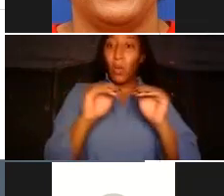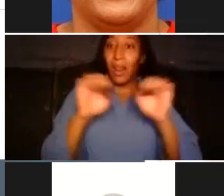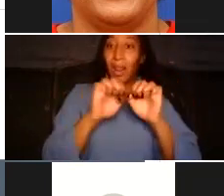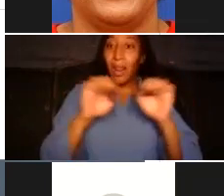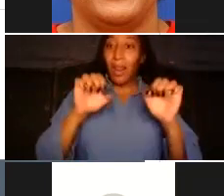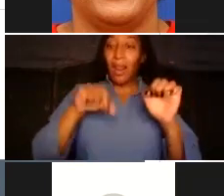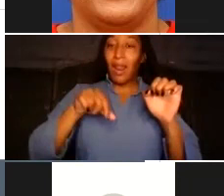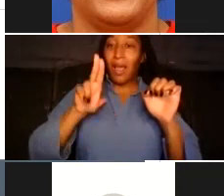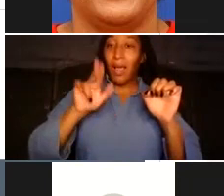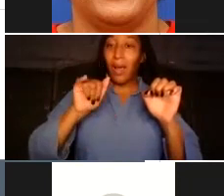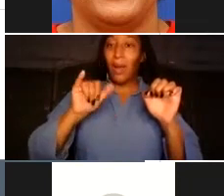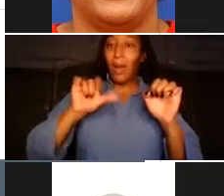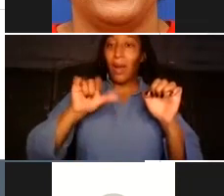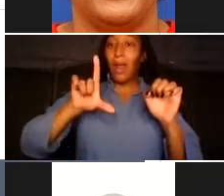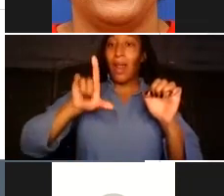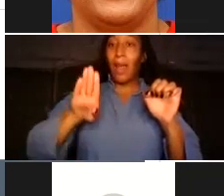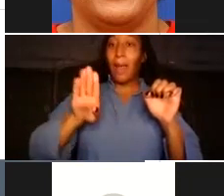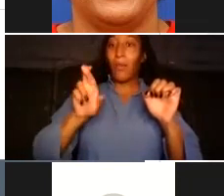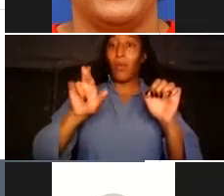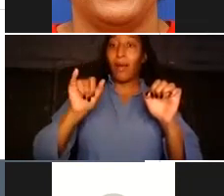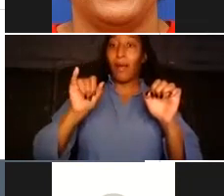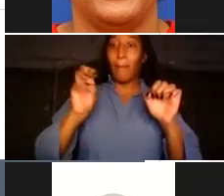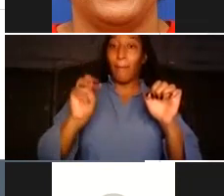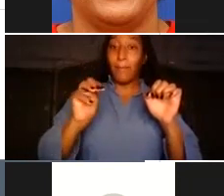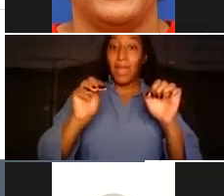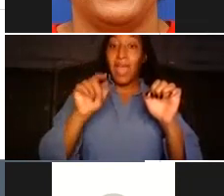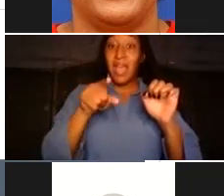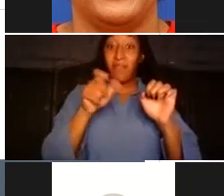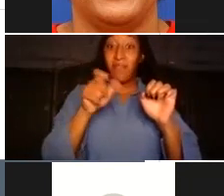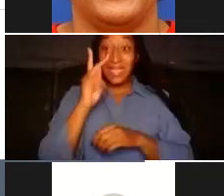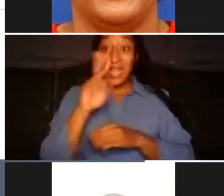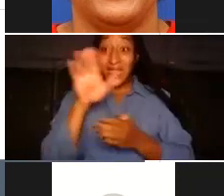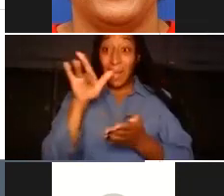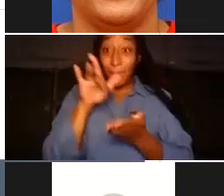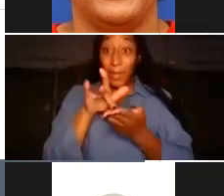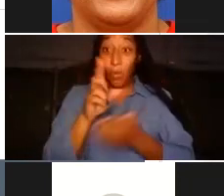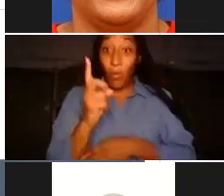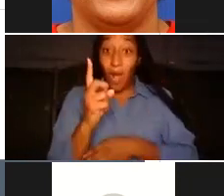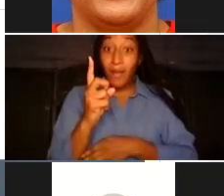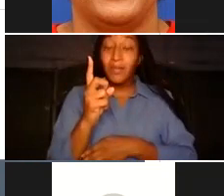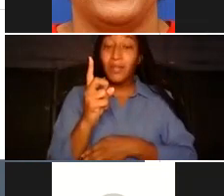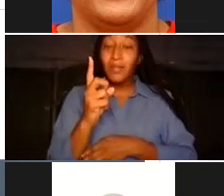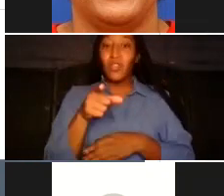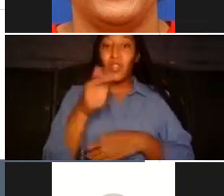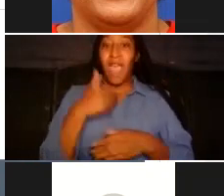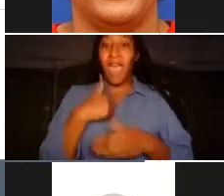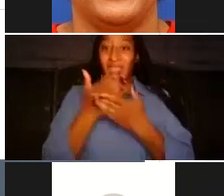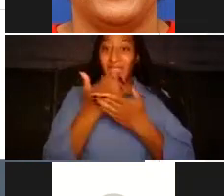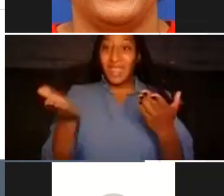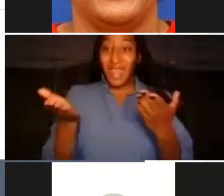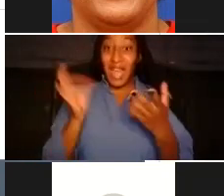attached to the spring in the middle picture and we disturb it. We disturb it by stretching